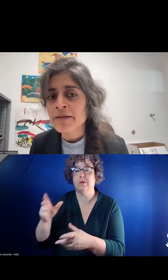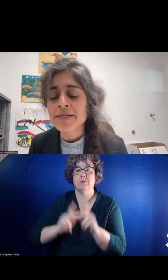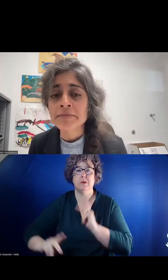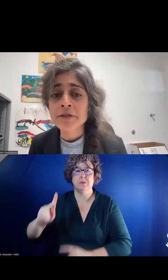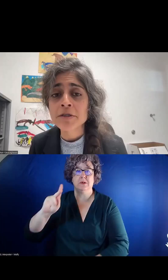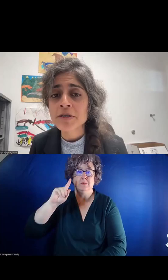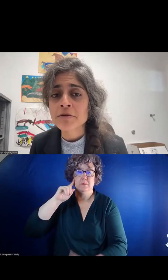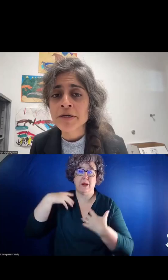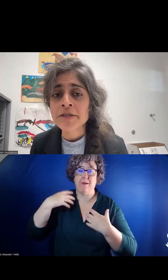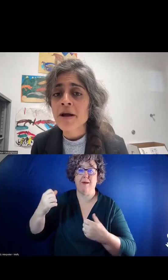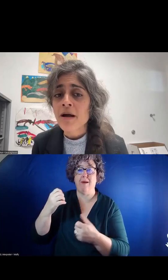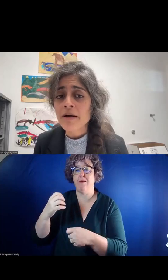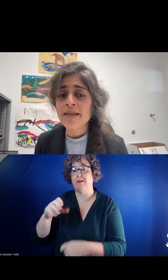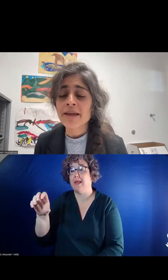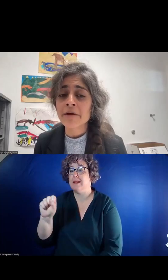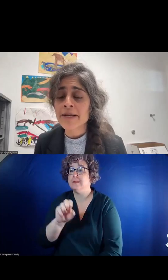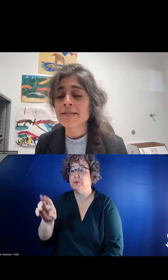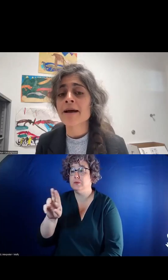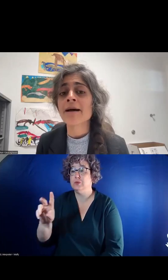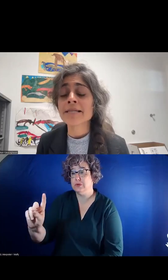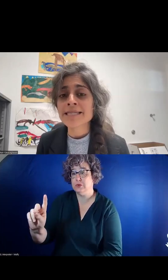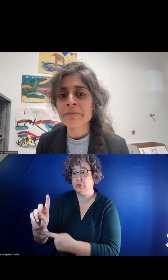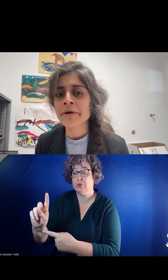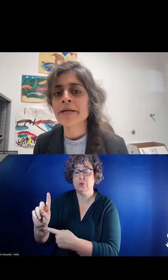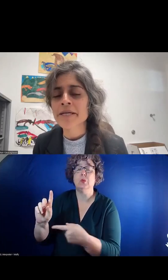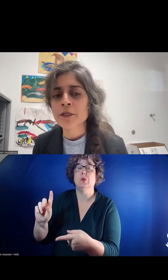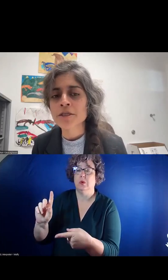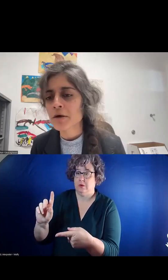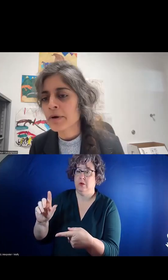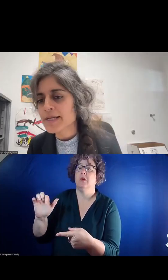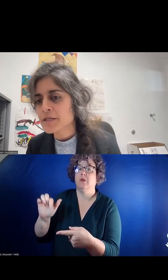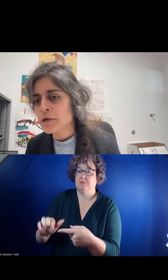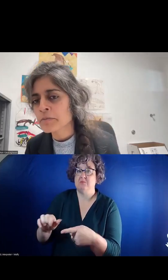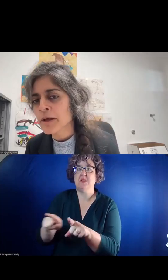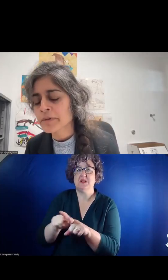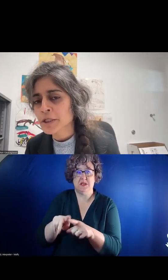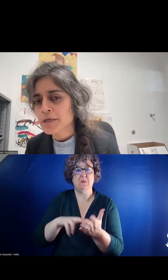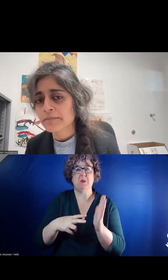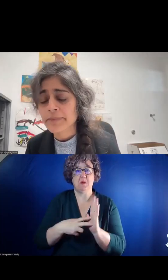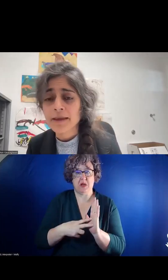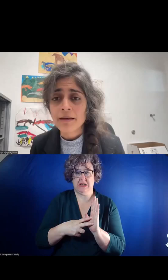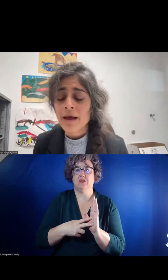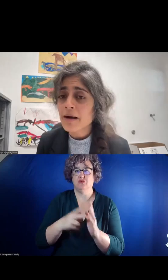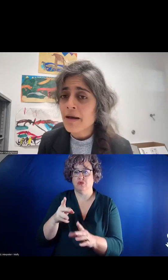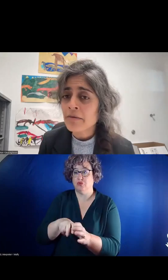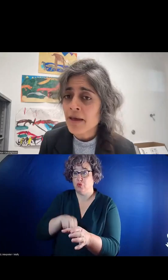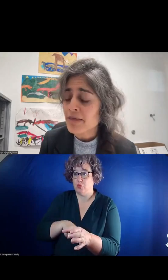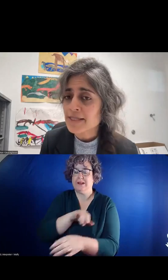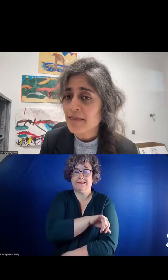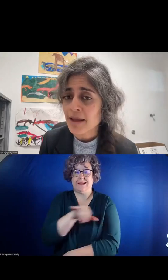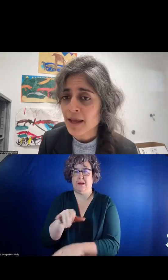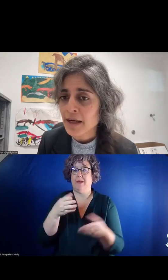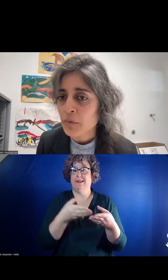mental health and substance use disorders are that there is a similar intention to quit as the general population. Another